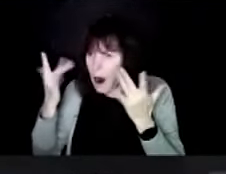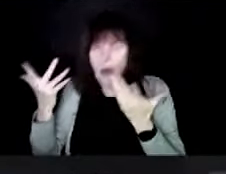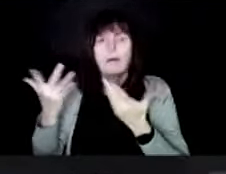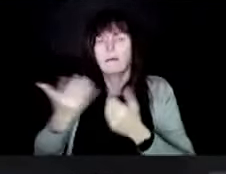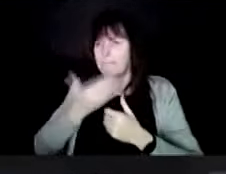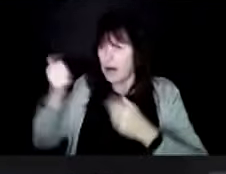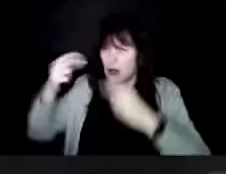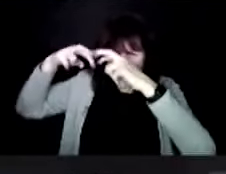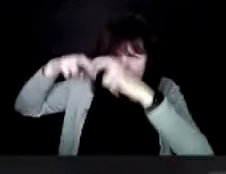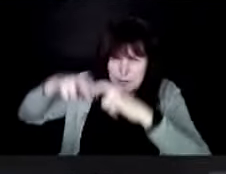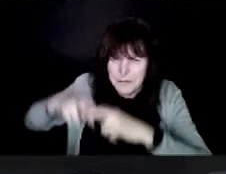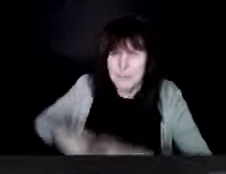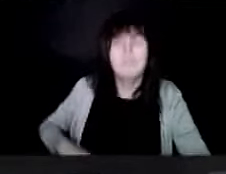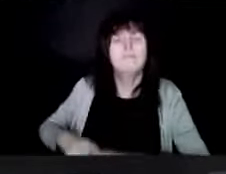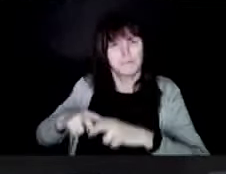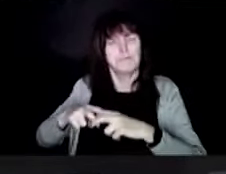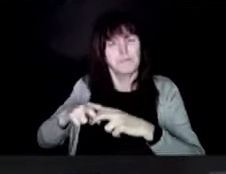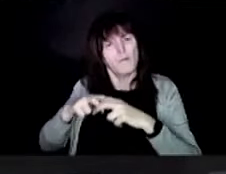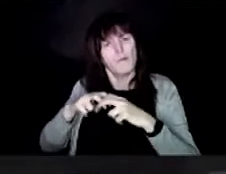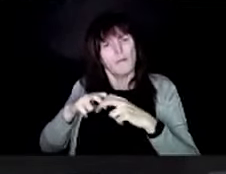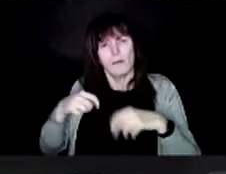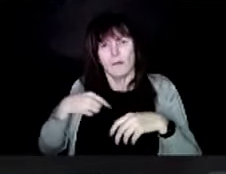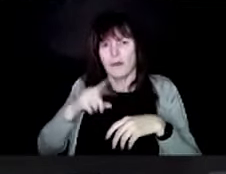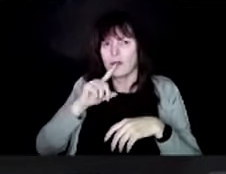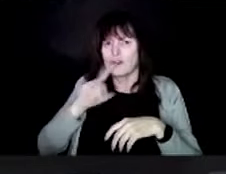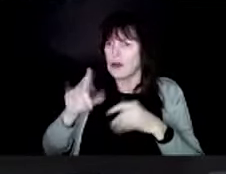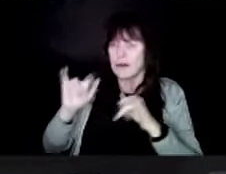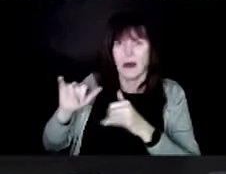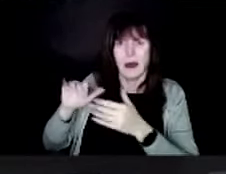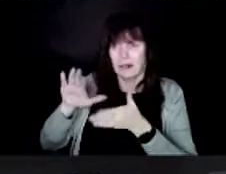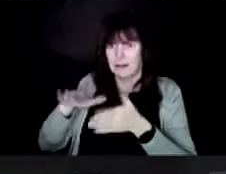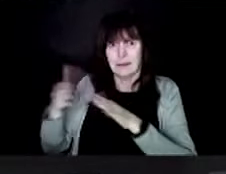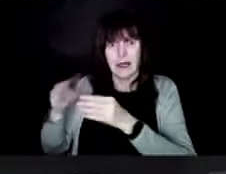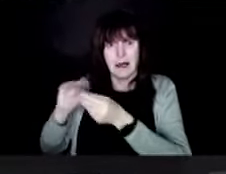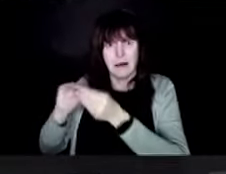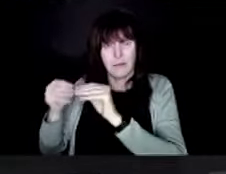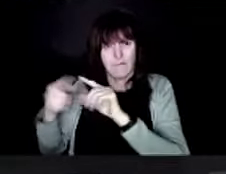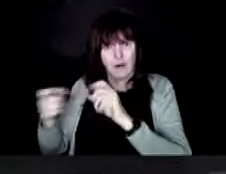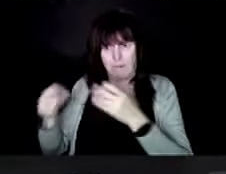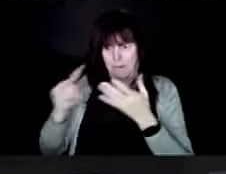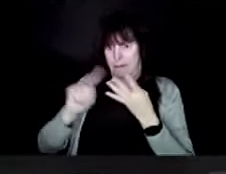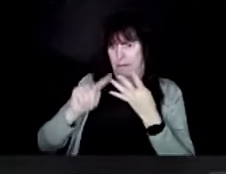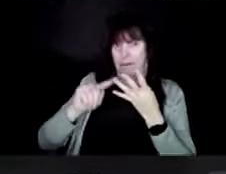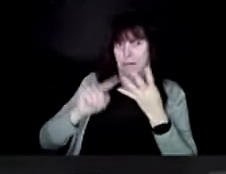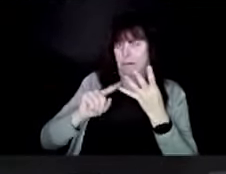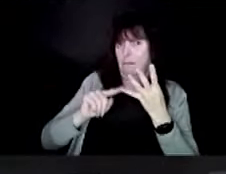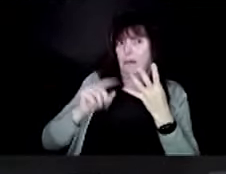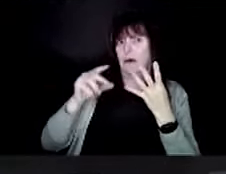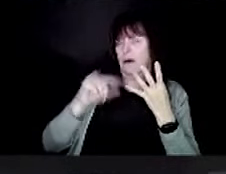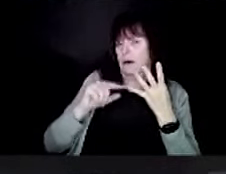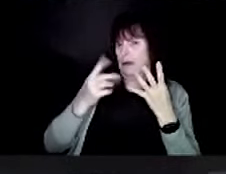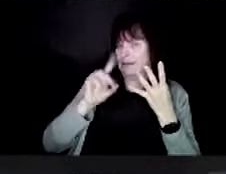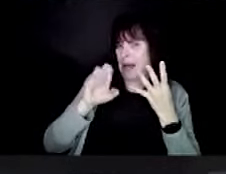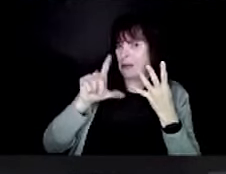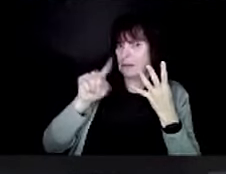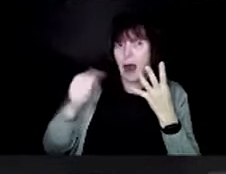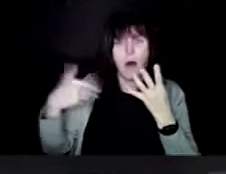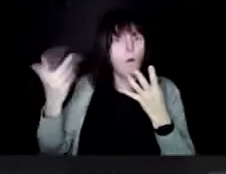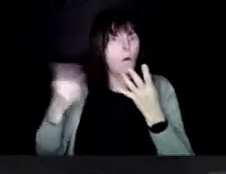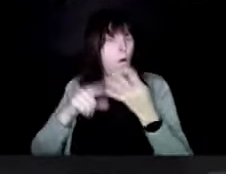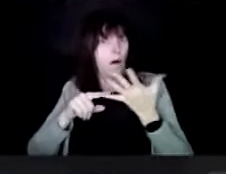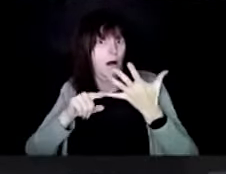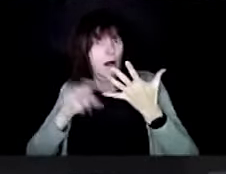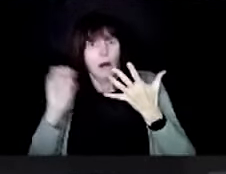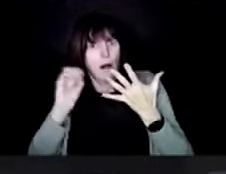associated with both Omicron and Delta as we go forward. And we've just recently met with the chief